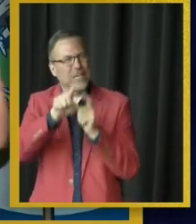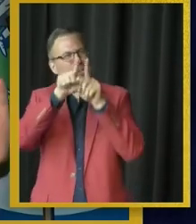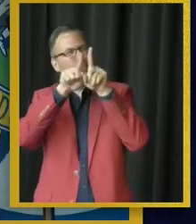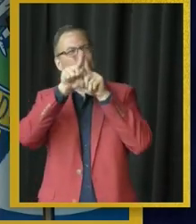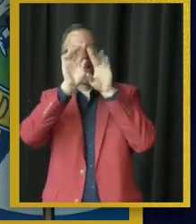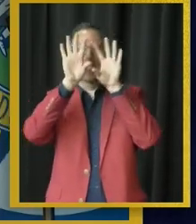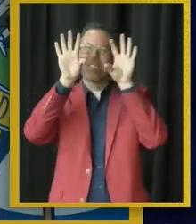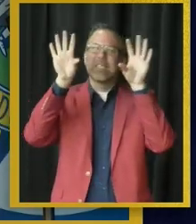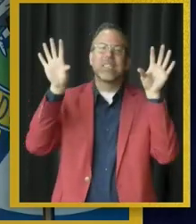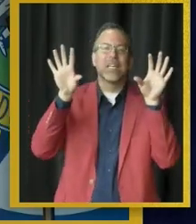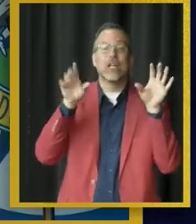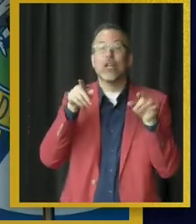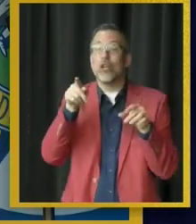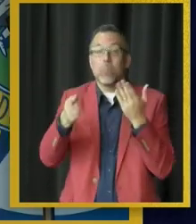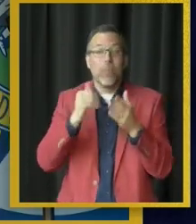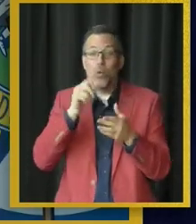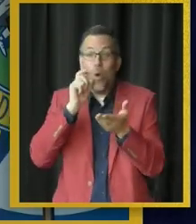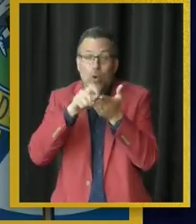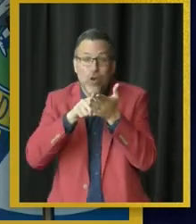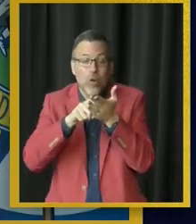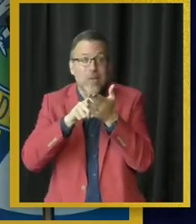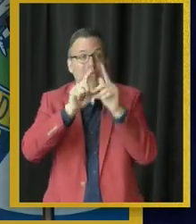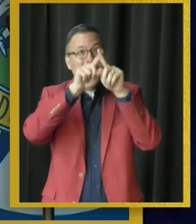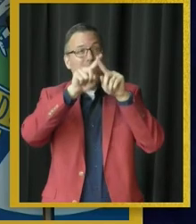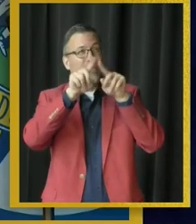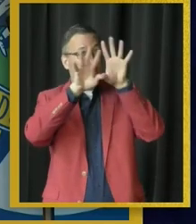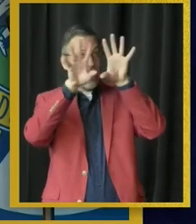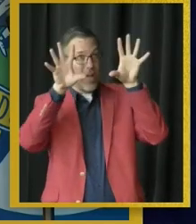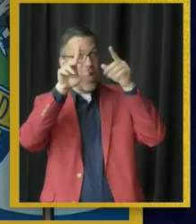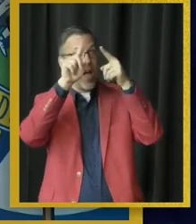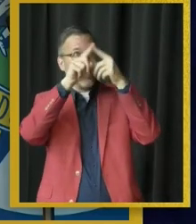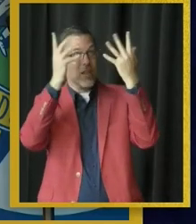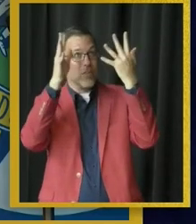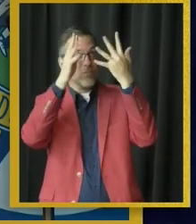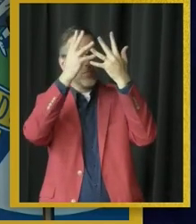sky of the film, you won't notice the constellations until they align.